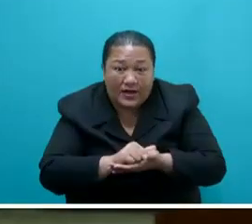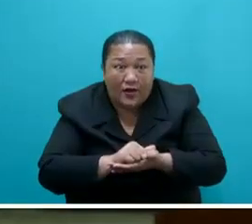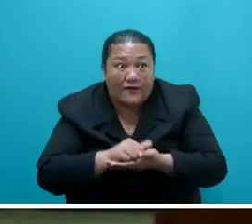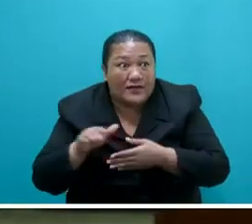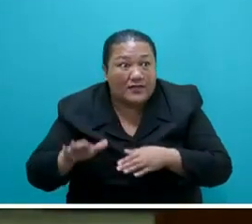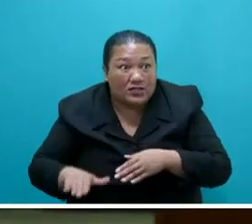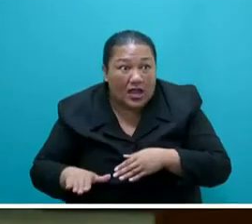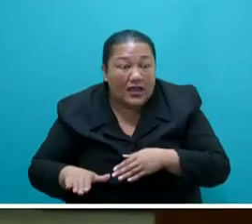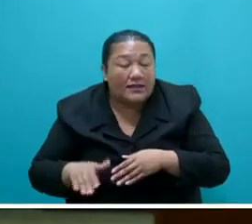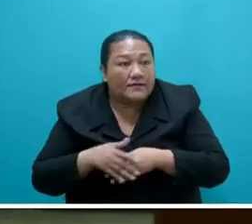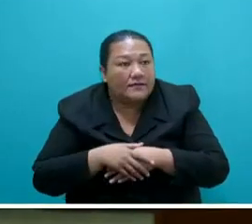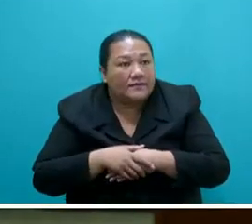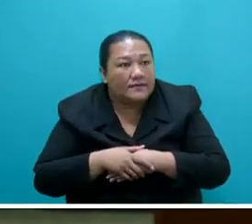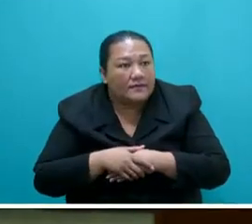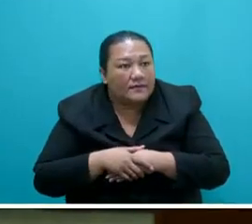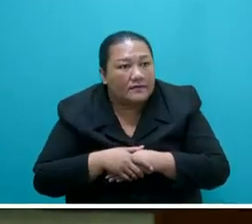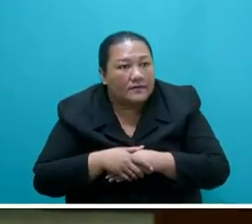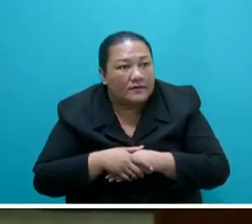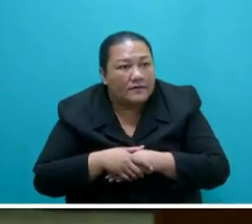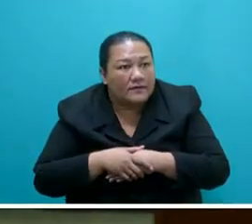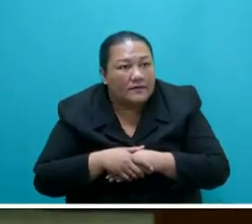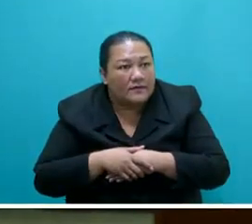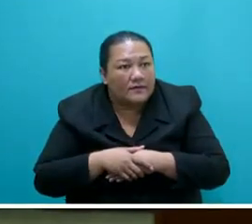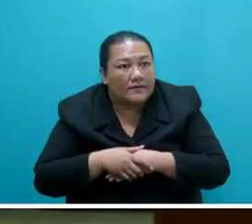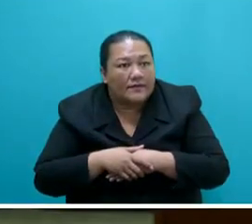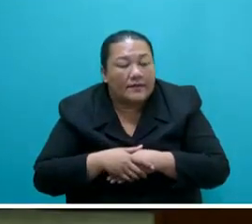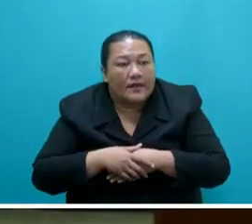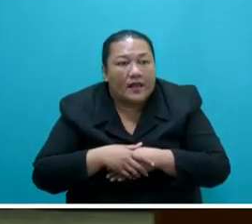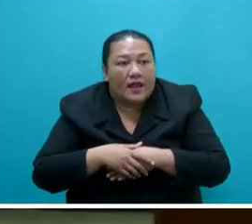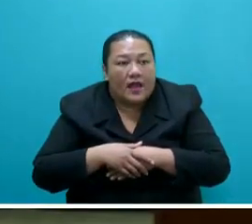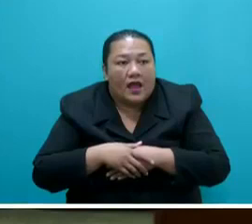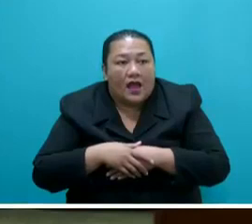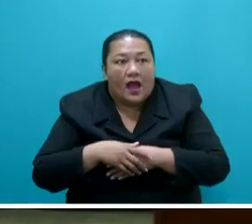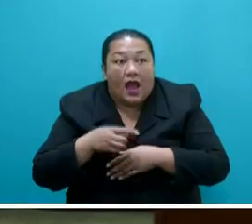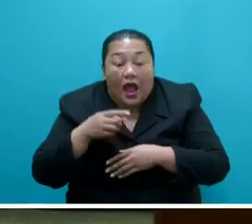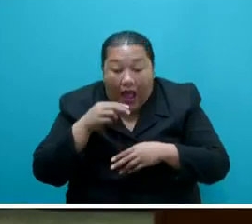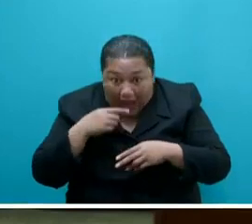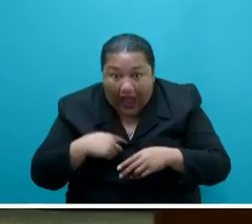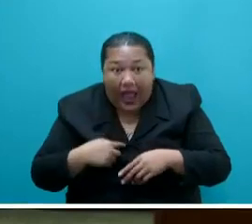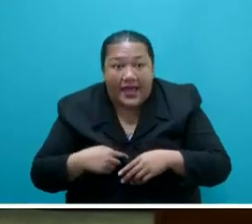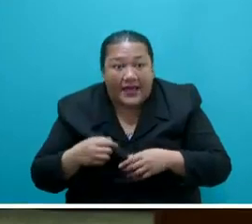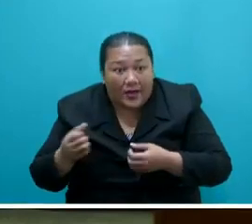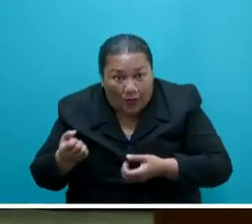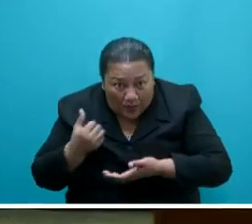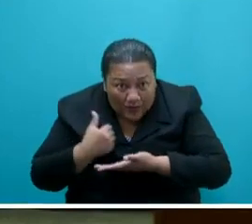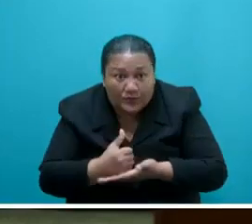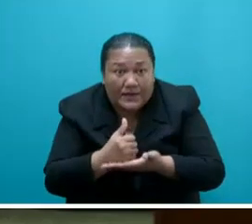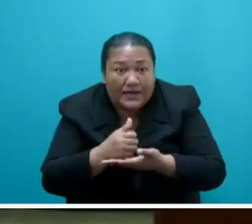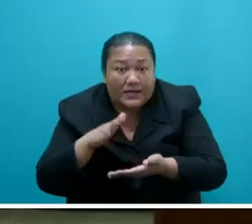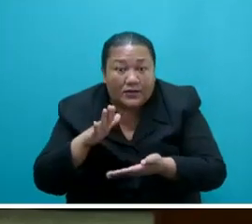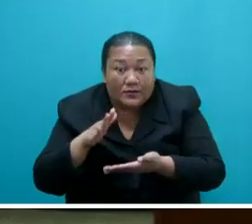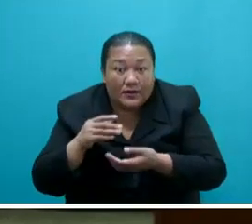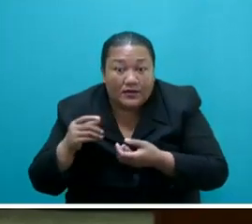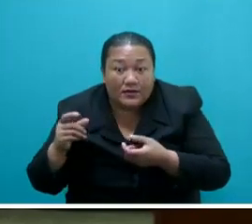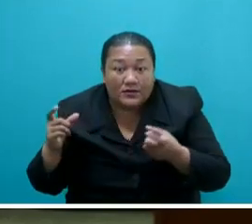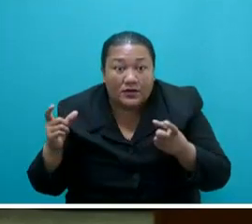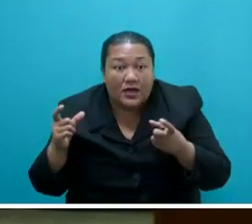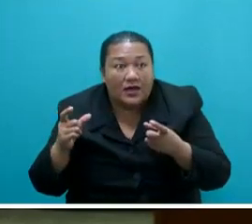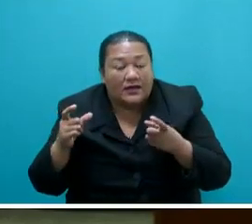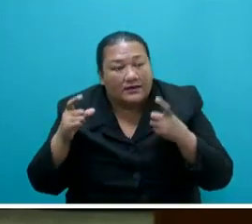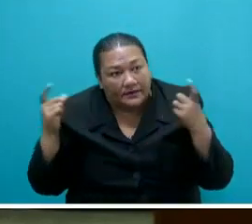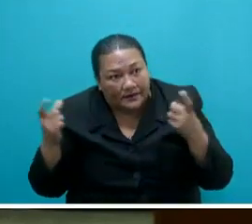international diplomacy, where I proudly reaffirmed Fiji's commitment to protect, empower, and inspire our